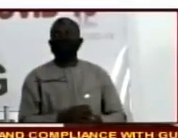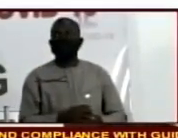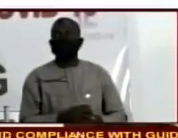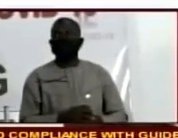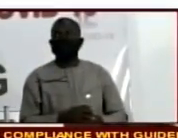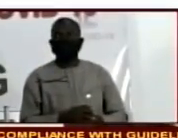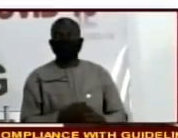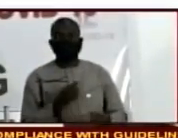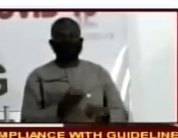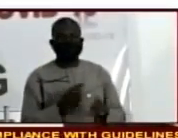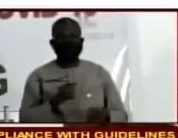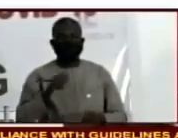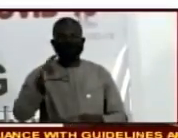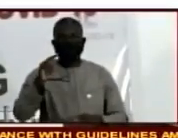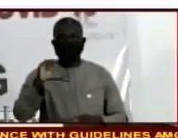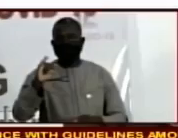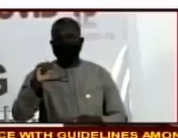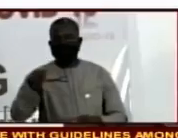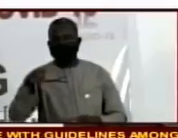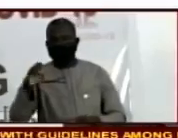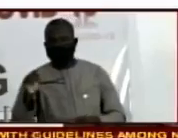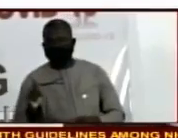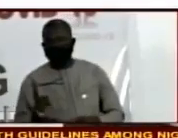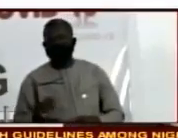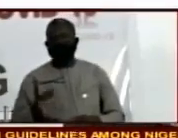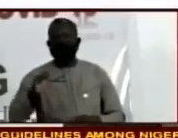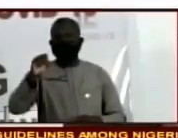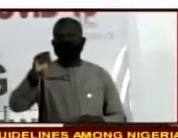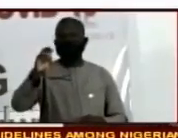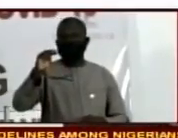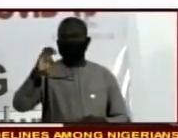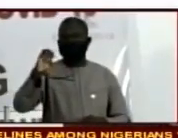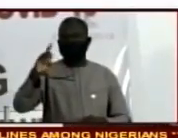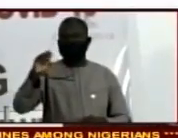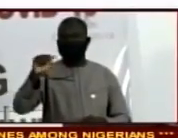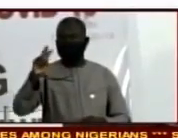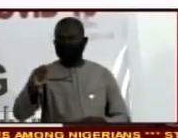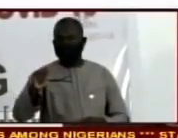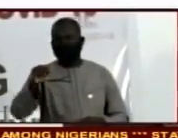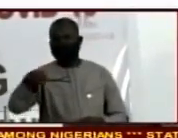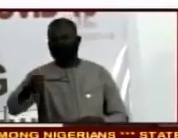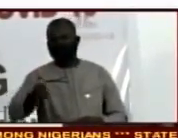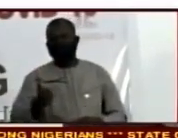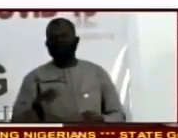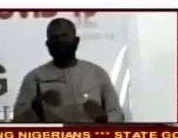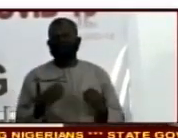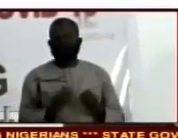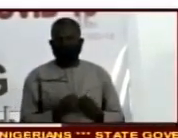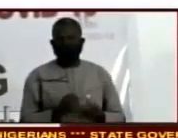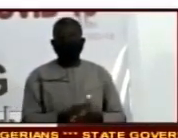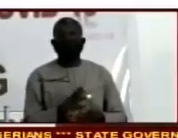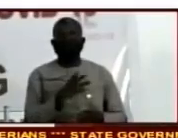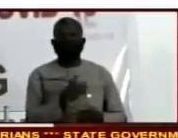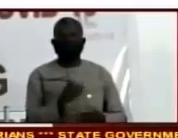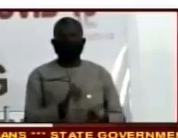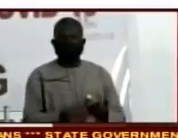from NAPES, SMIDAN, etc., and synthesize these